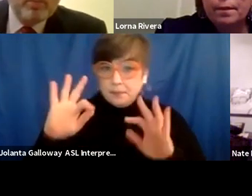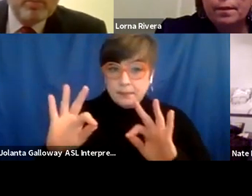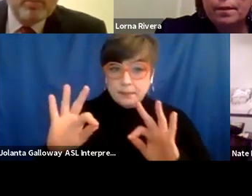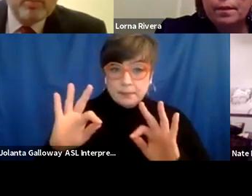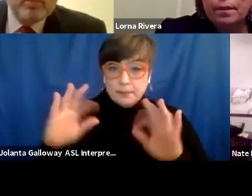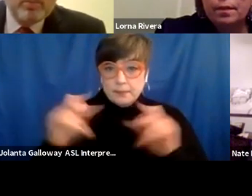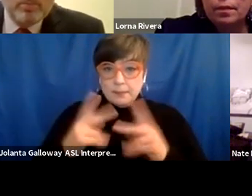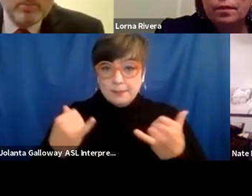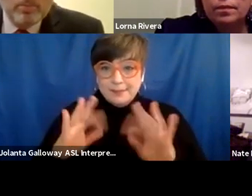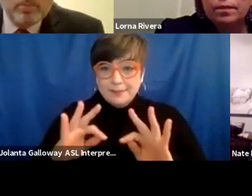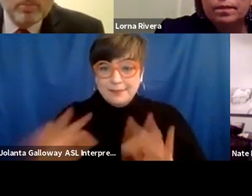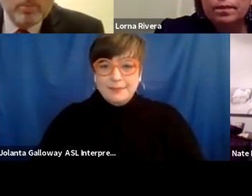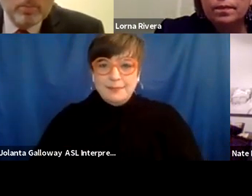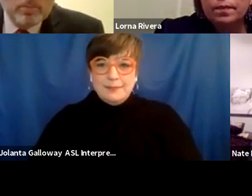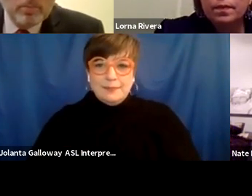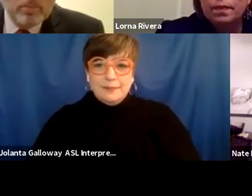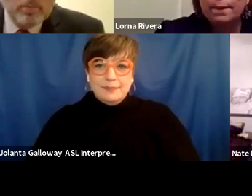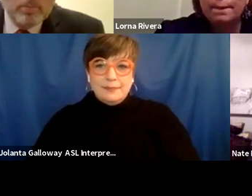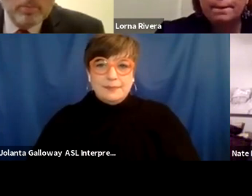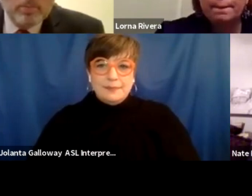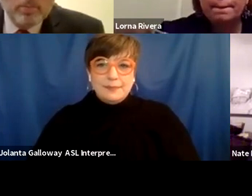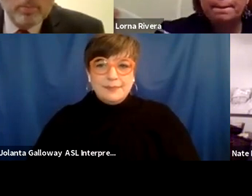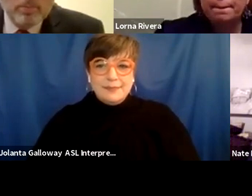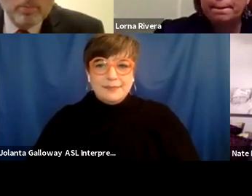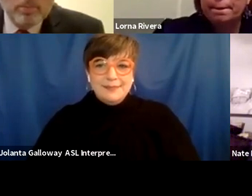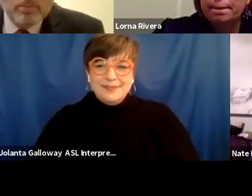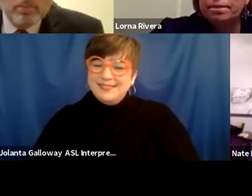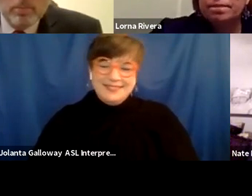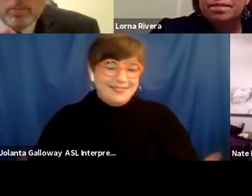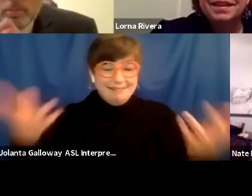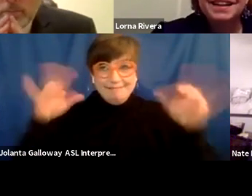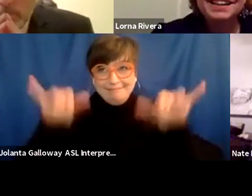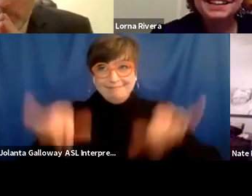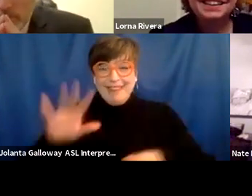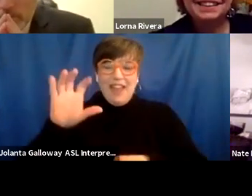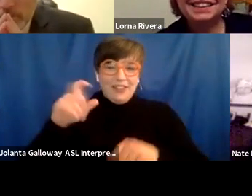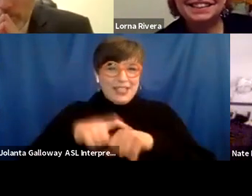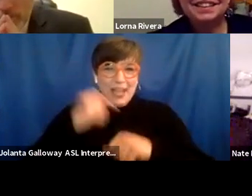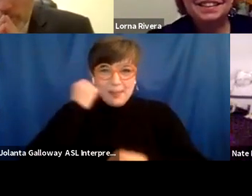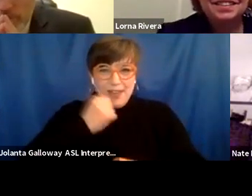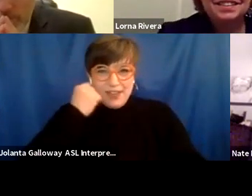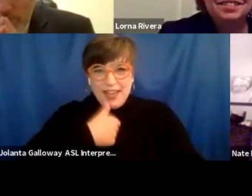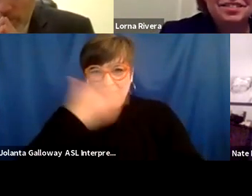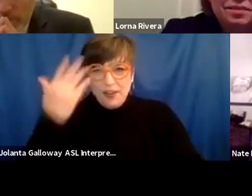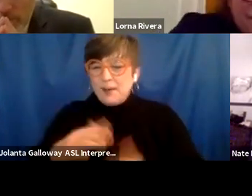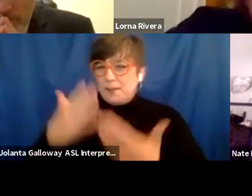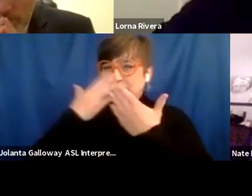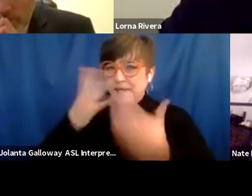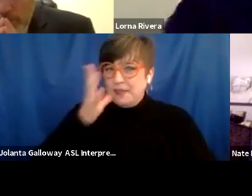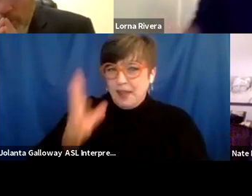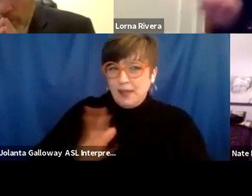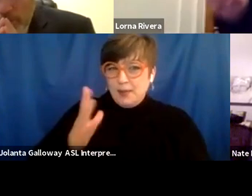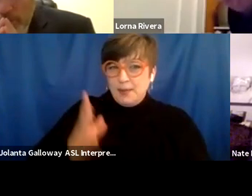I'm unmuted now? Yep. That happens like 500 times a day. Thank you, Madam Chair. As I introduce